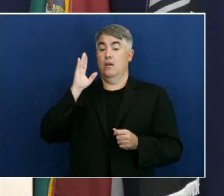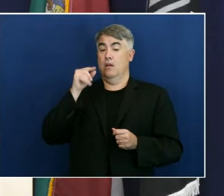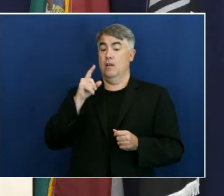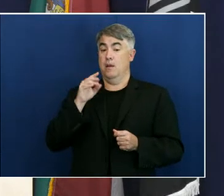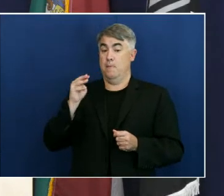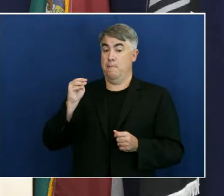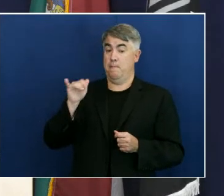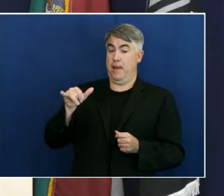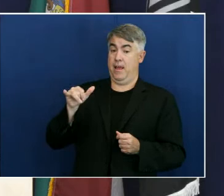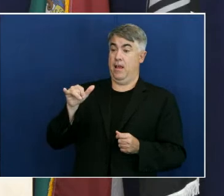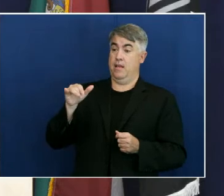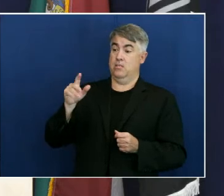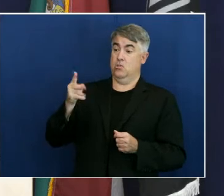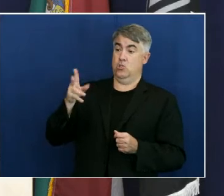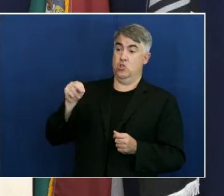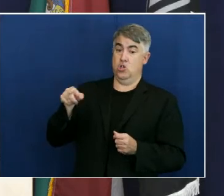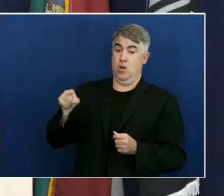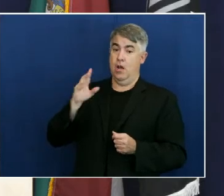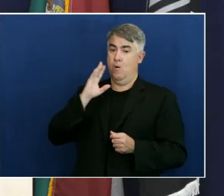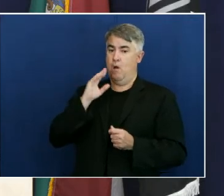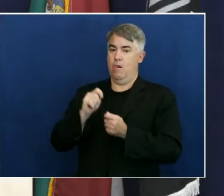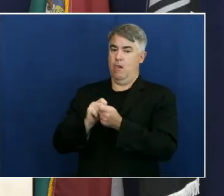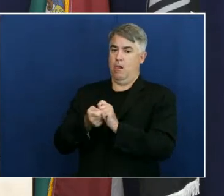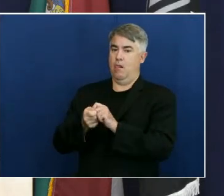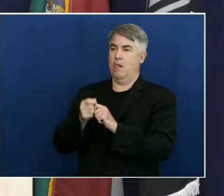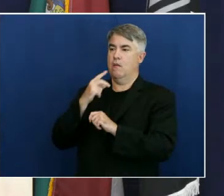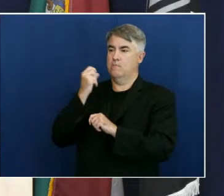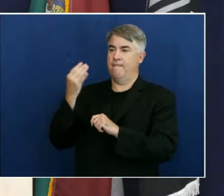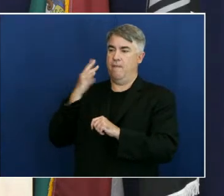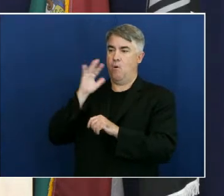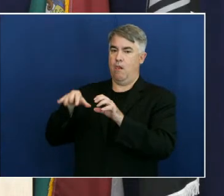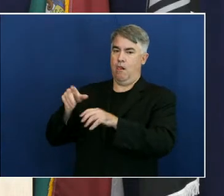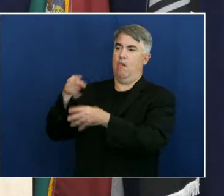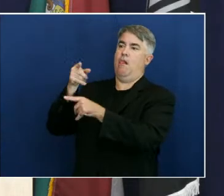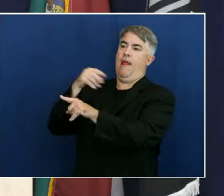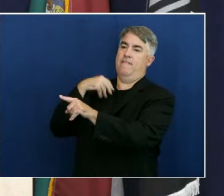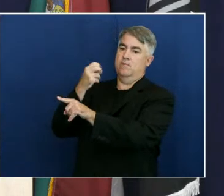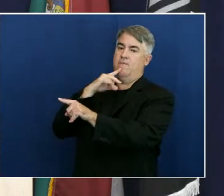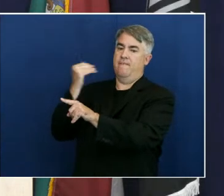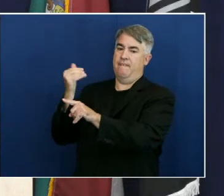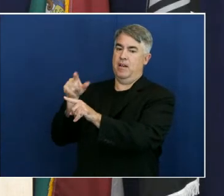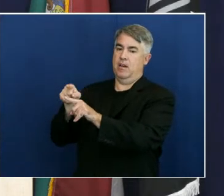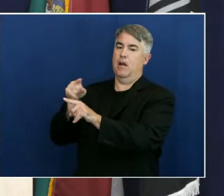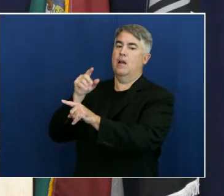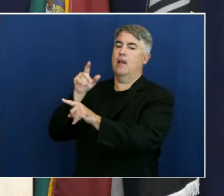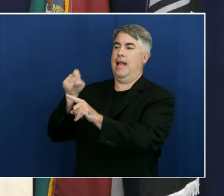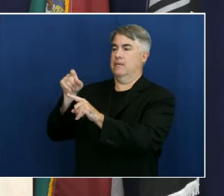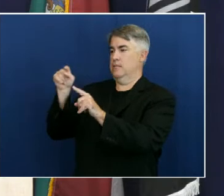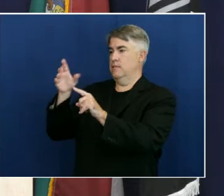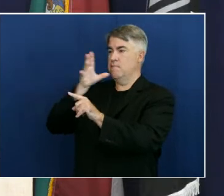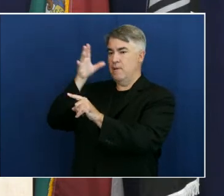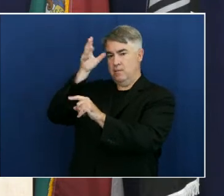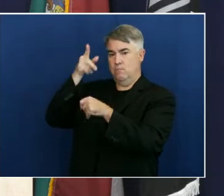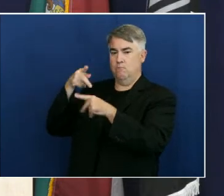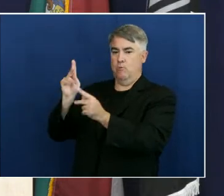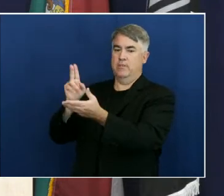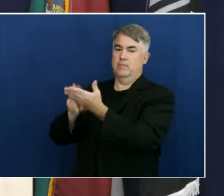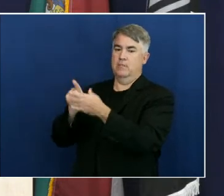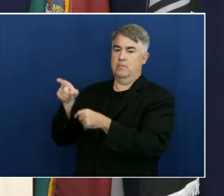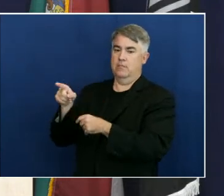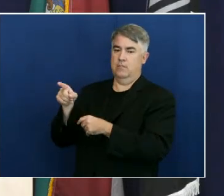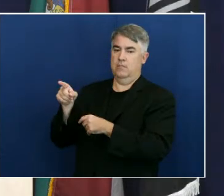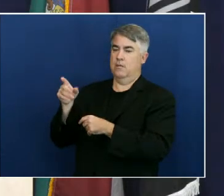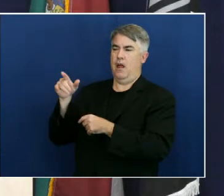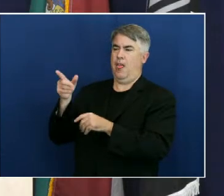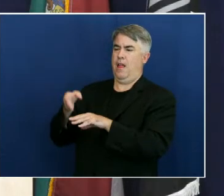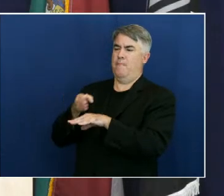approved in California to have the consent. The parental consent will be built into the My Turn appointment system. It's not updated yet because the appointments